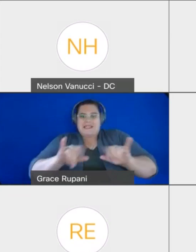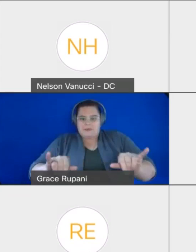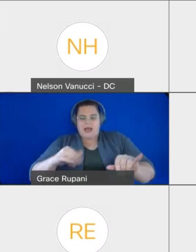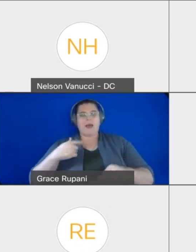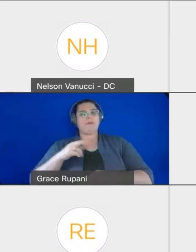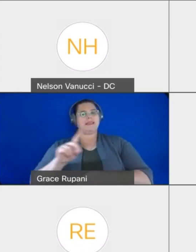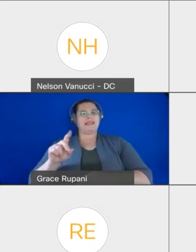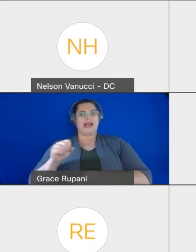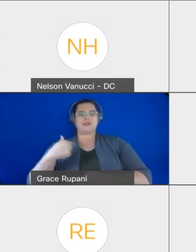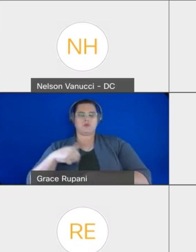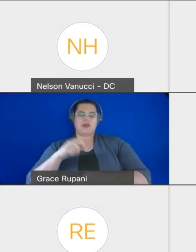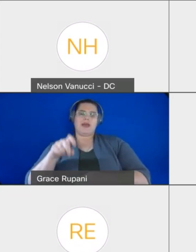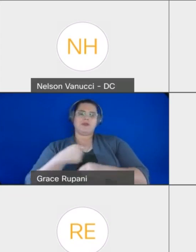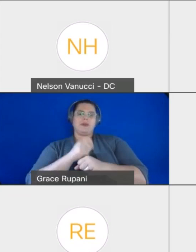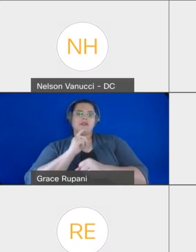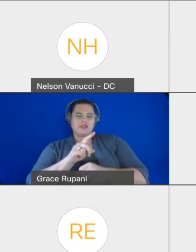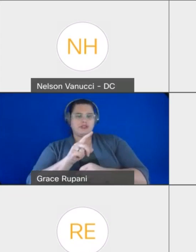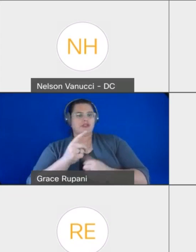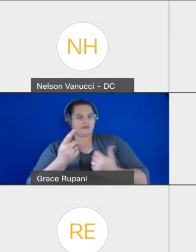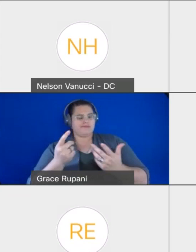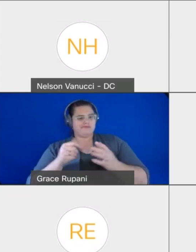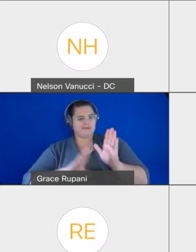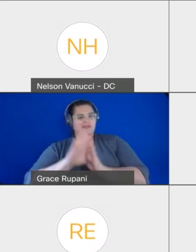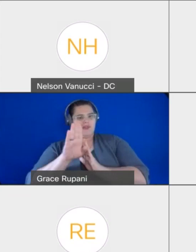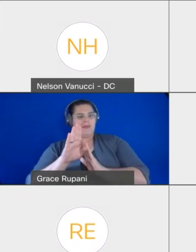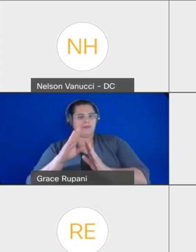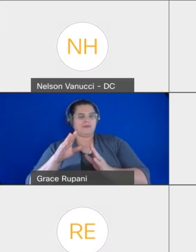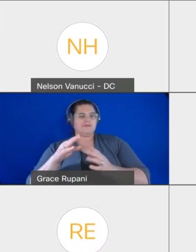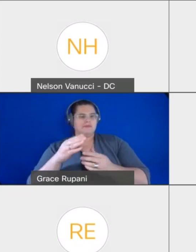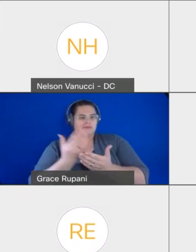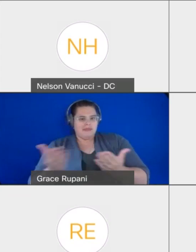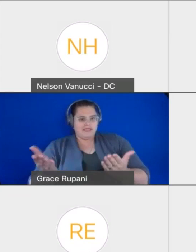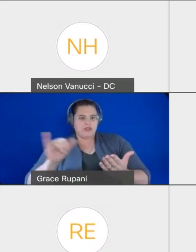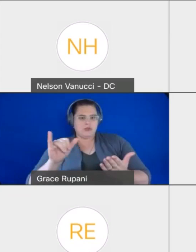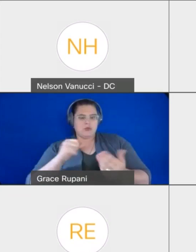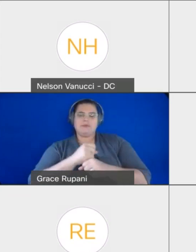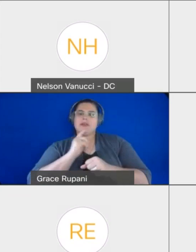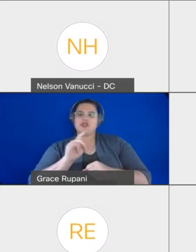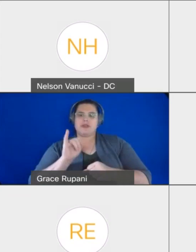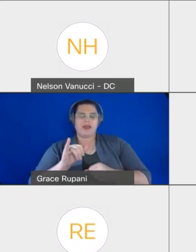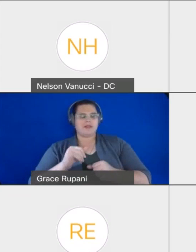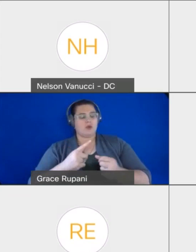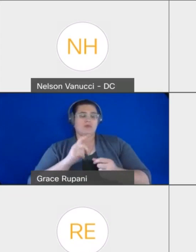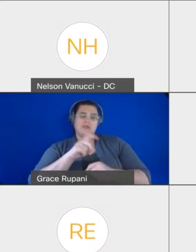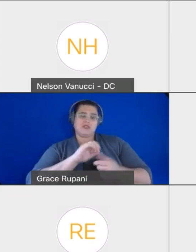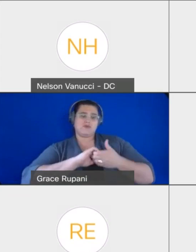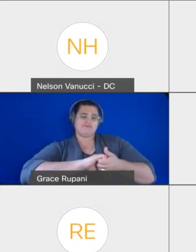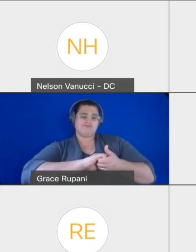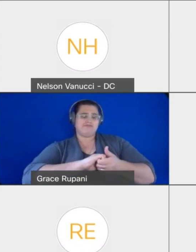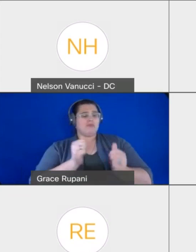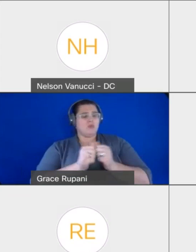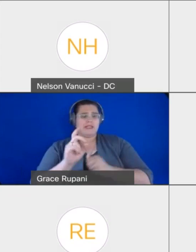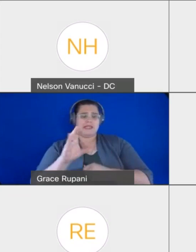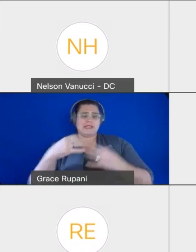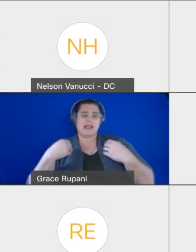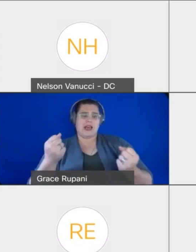may be consenting on their own so that they understand this well. I think that's a really good idea. So we will, as I say,